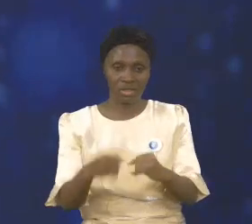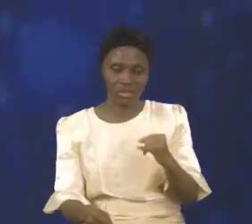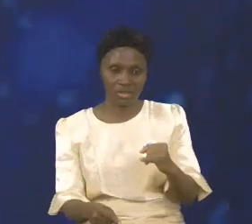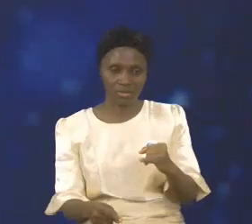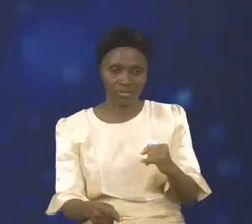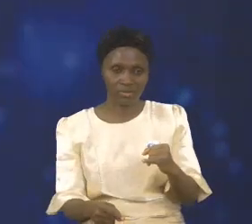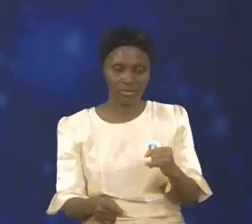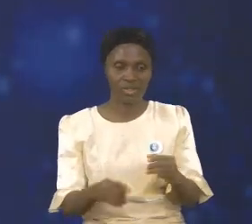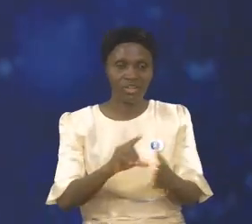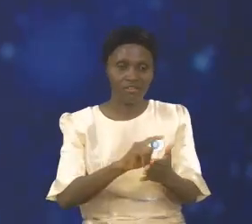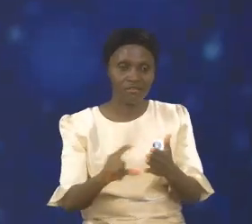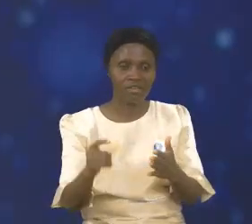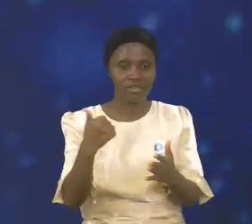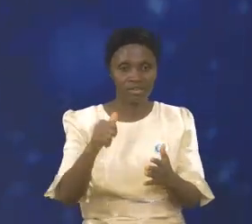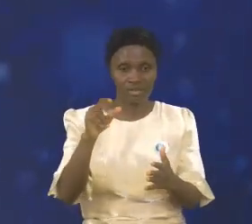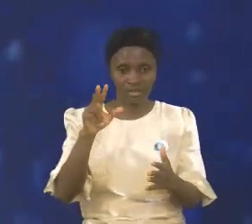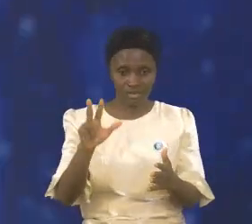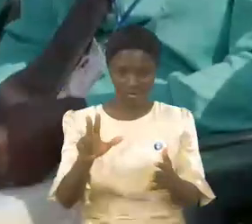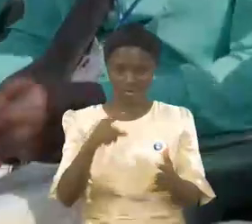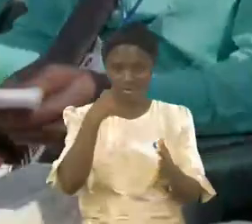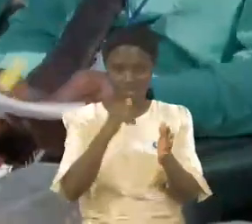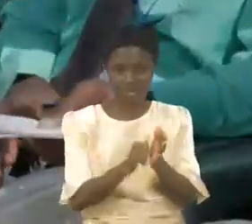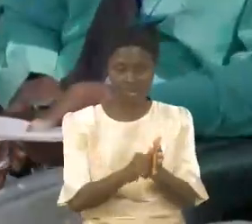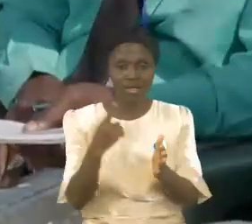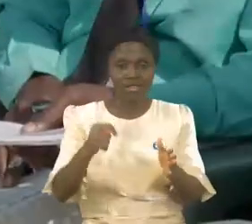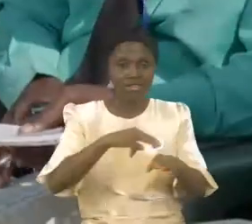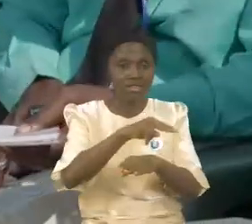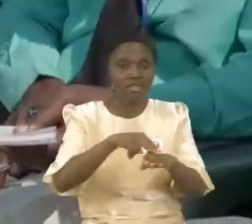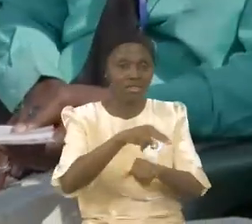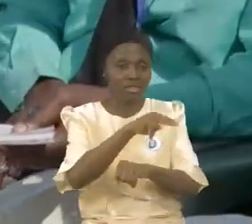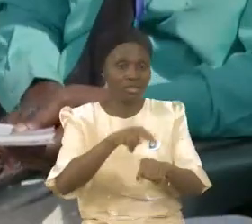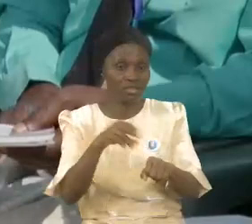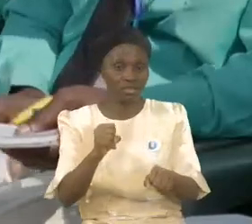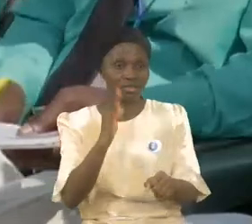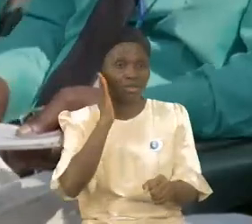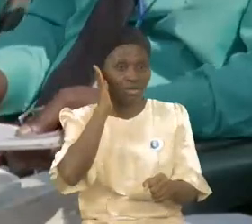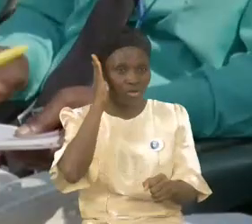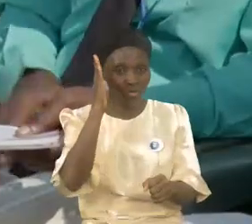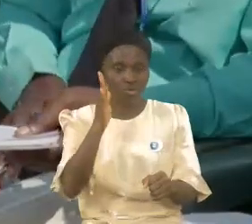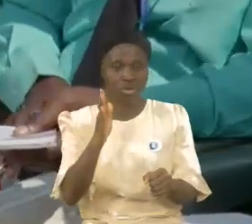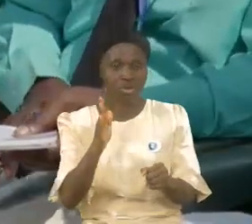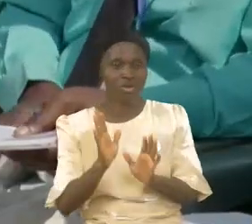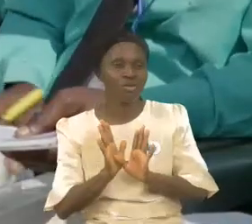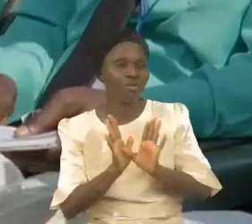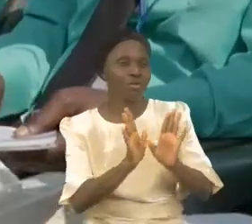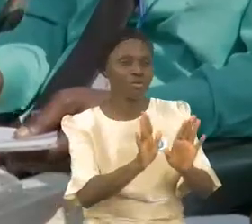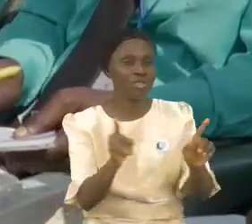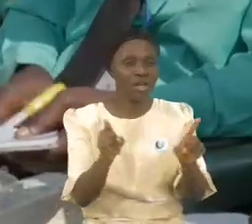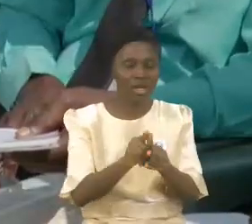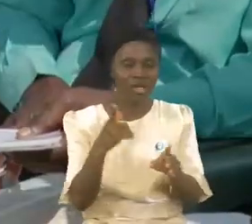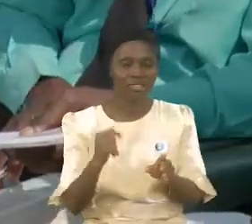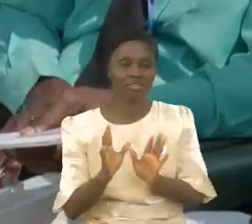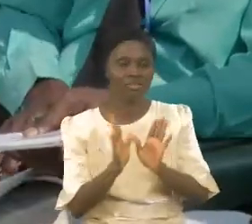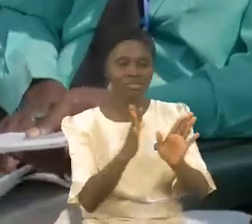13, it says, the nation shall rush like the rushing of